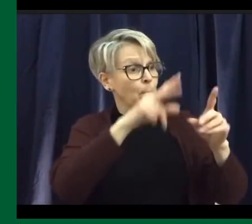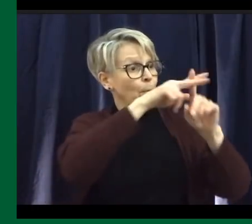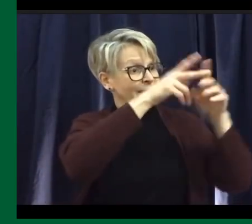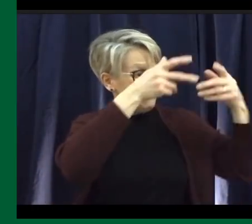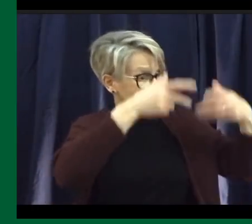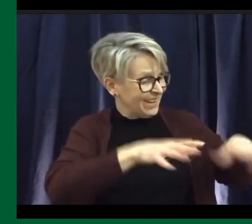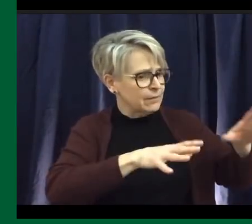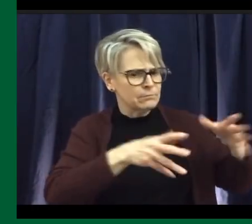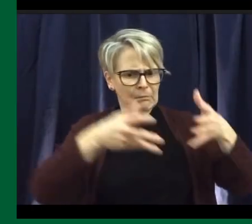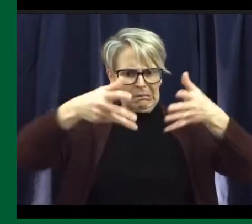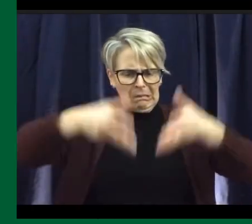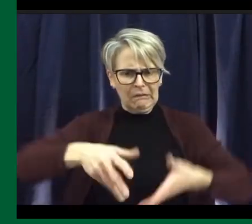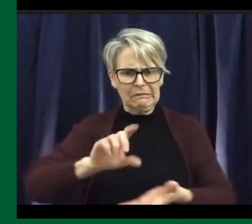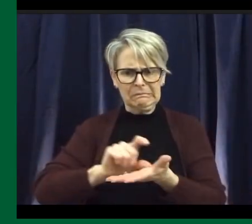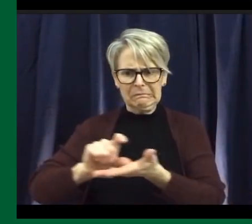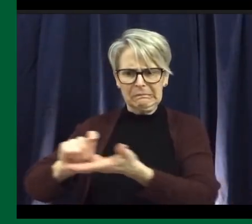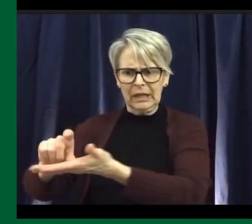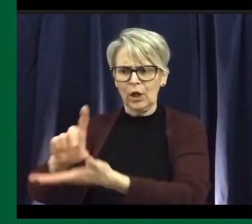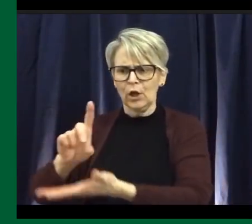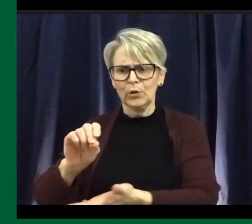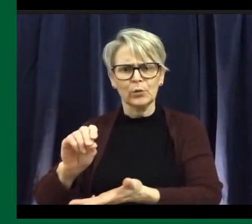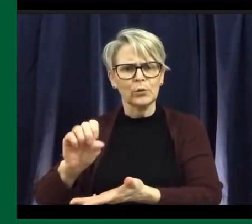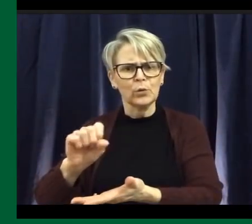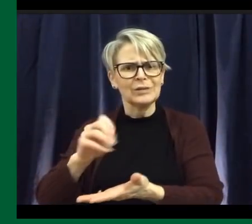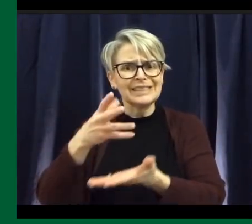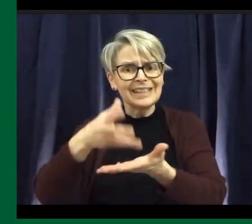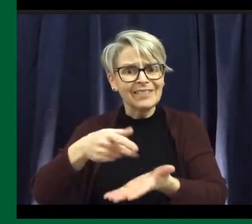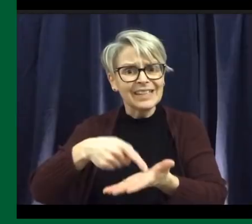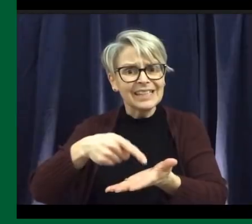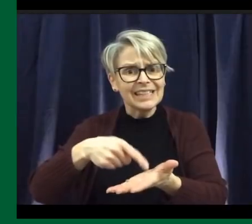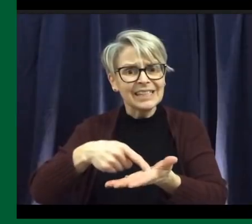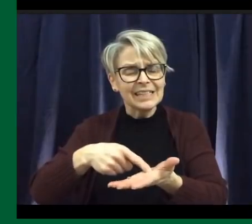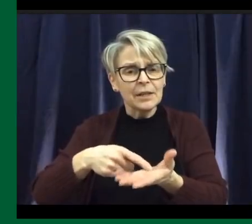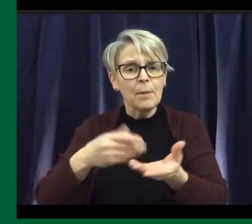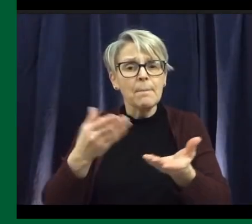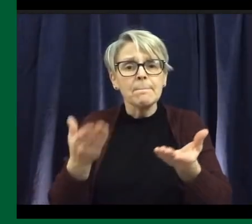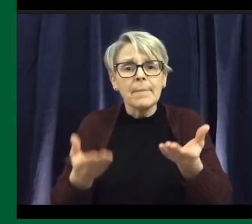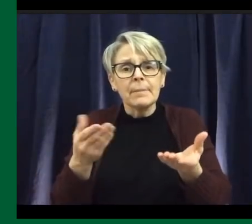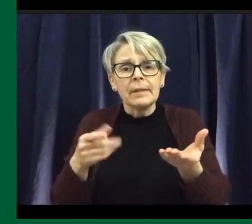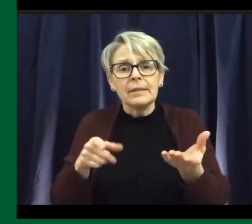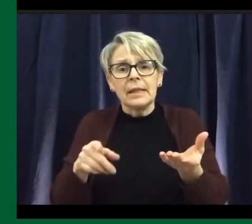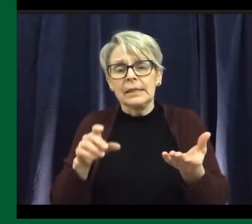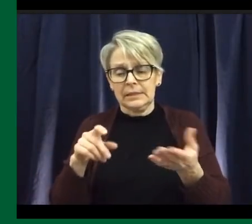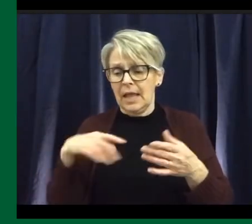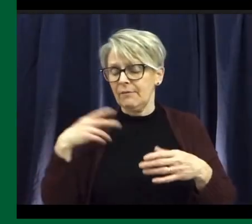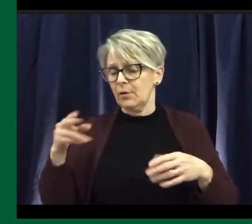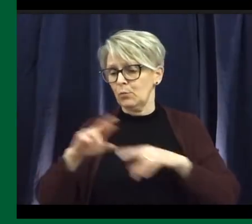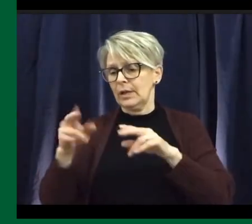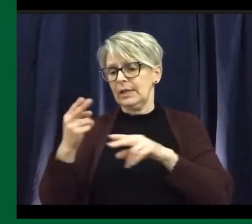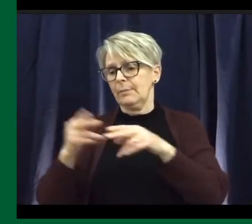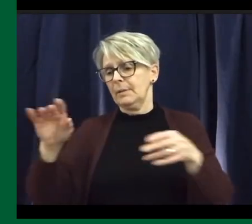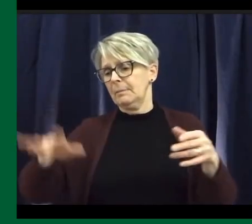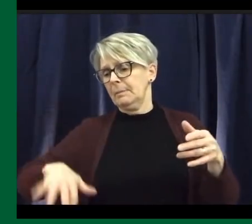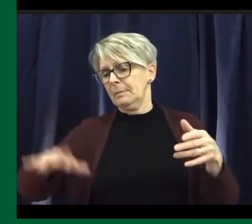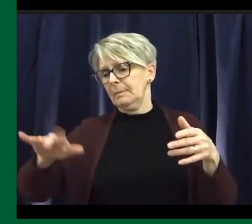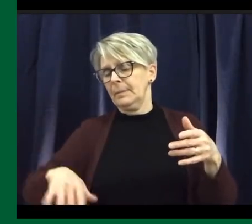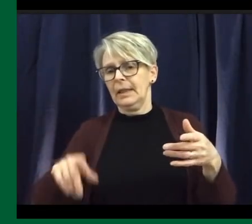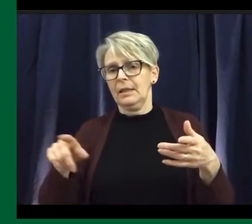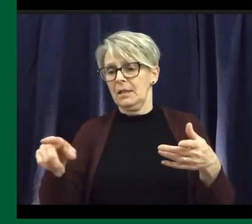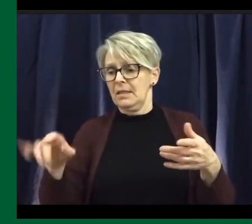the session, that they would have a number of individuals identified that fit within the